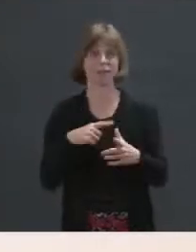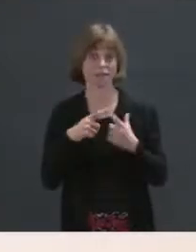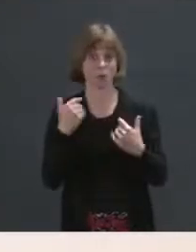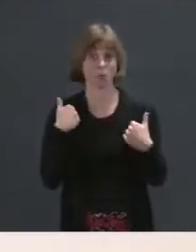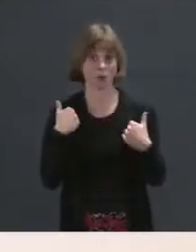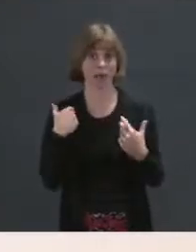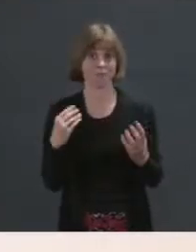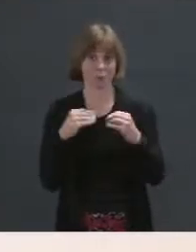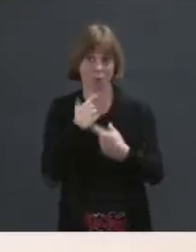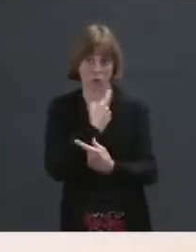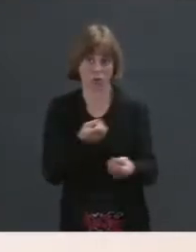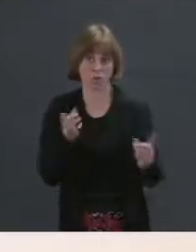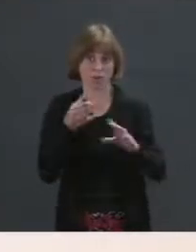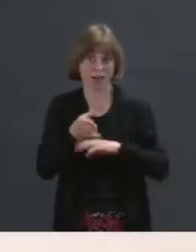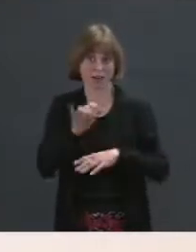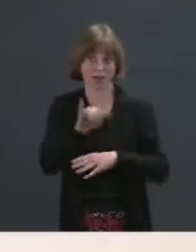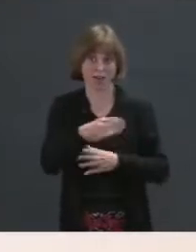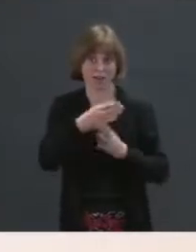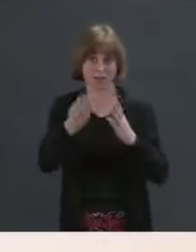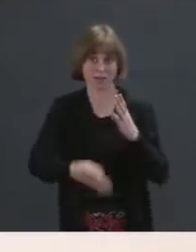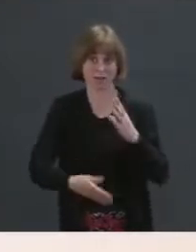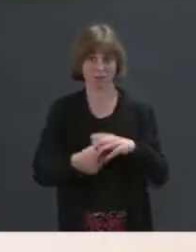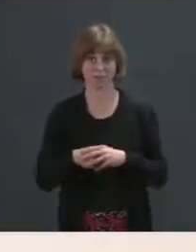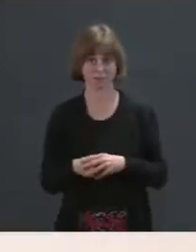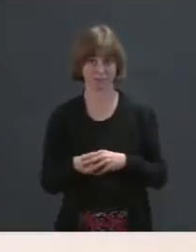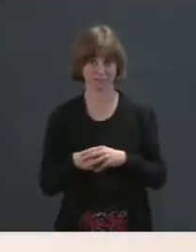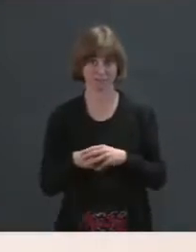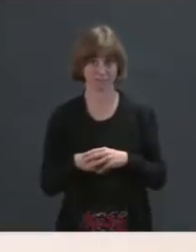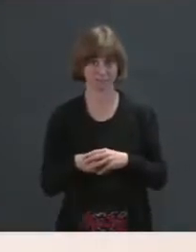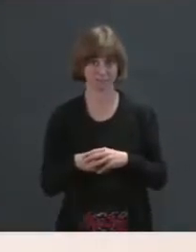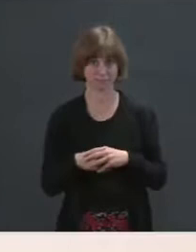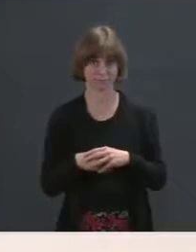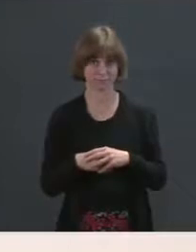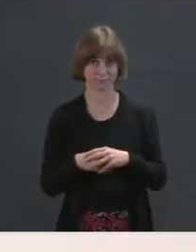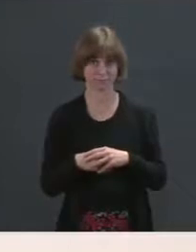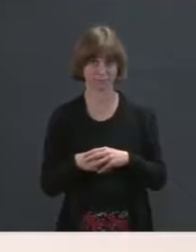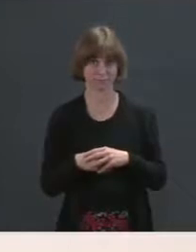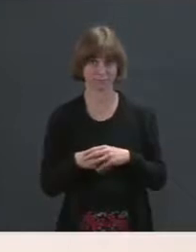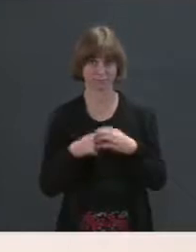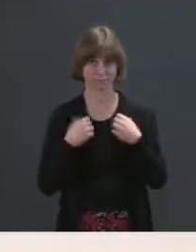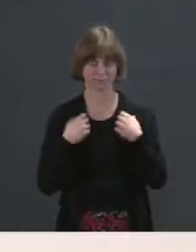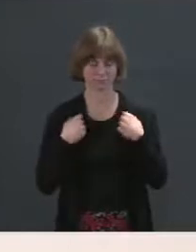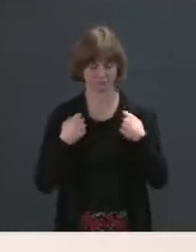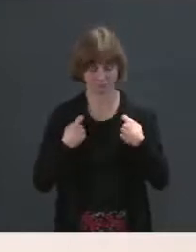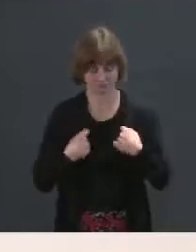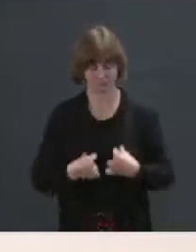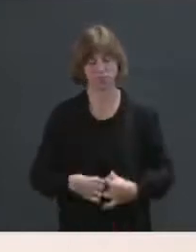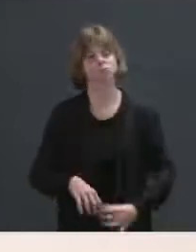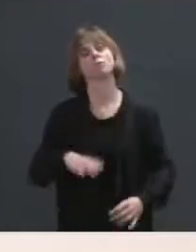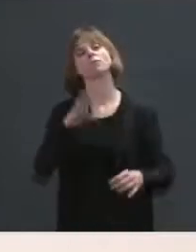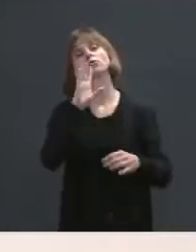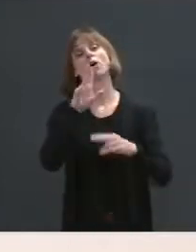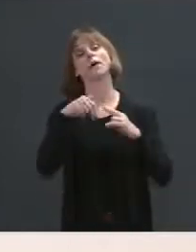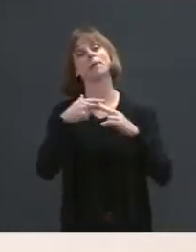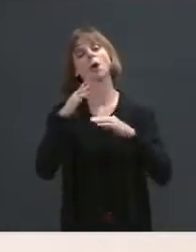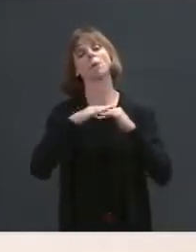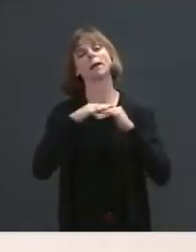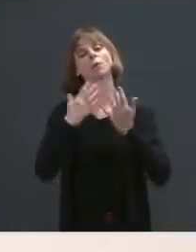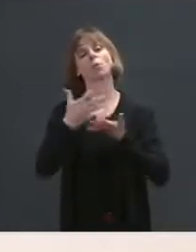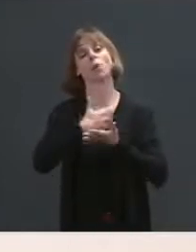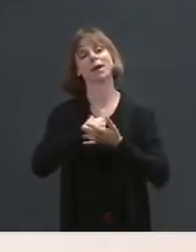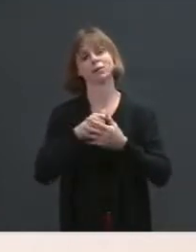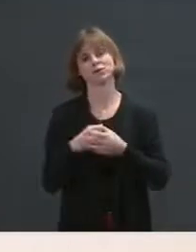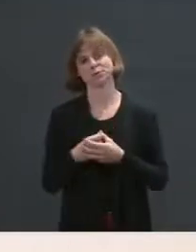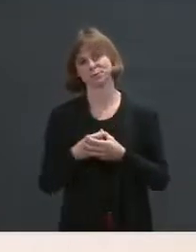that is concluded. Go ahead, Kristen. Can I ask you one on the minimum wage? Sure. One of the points of